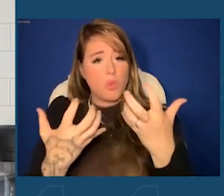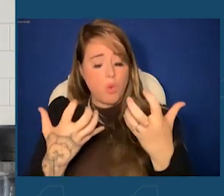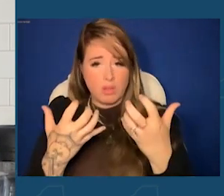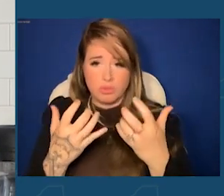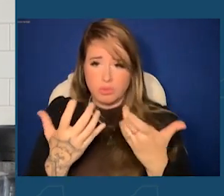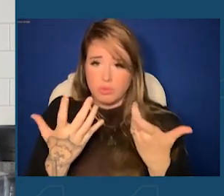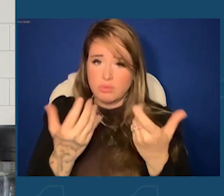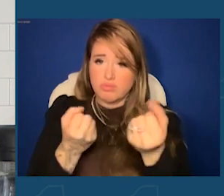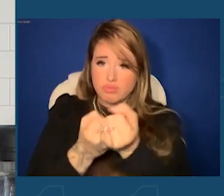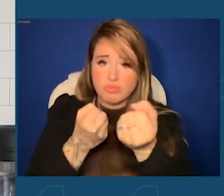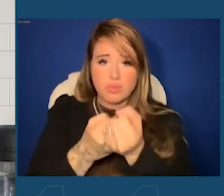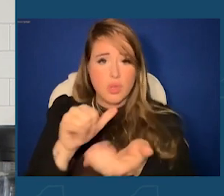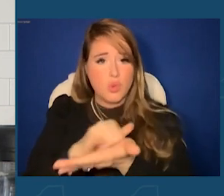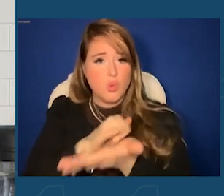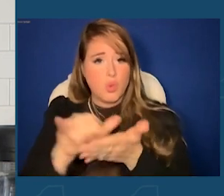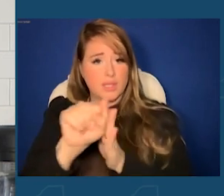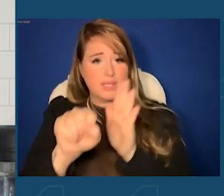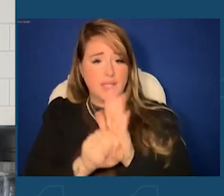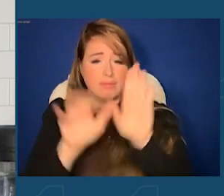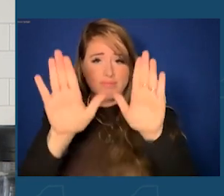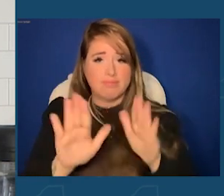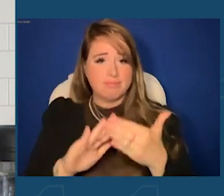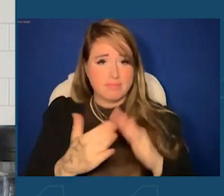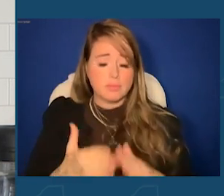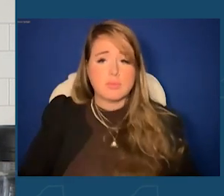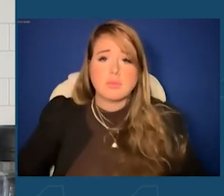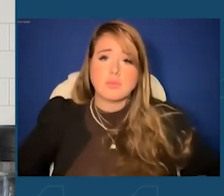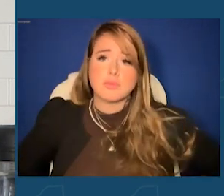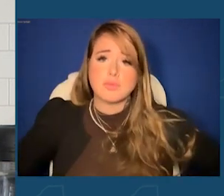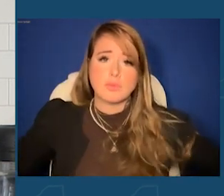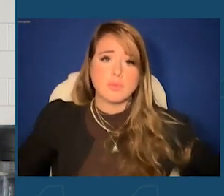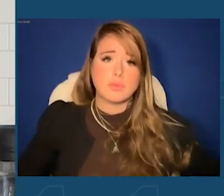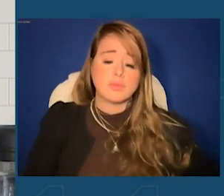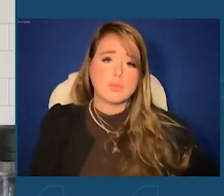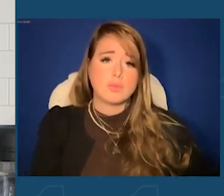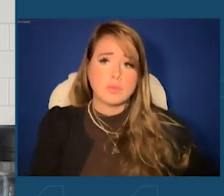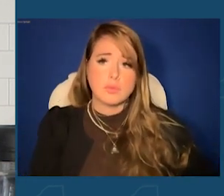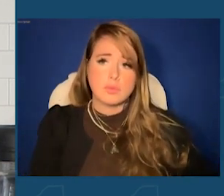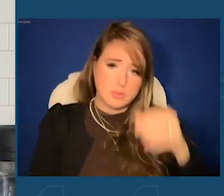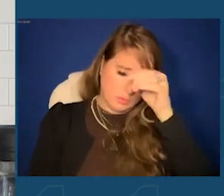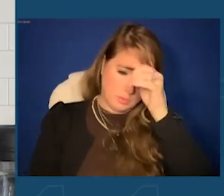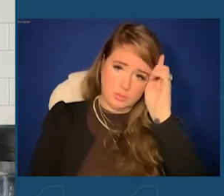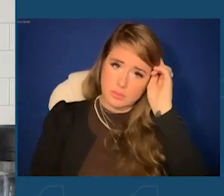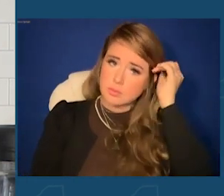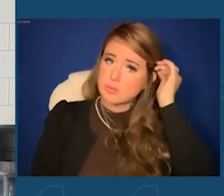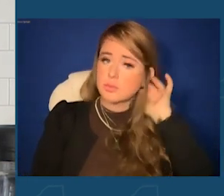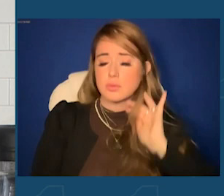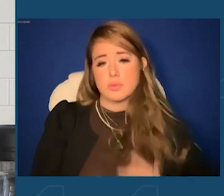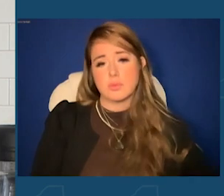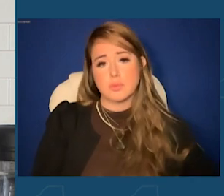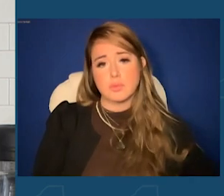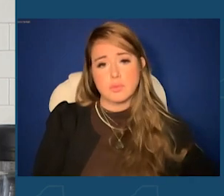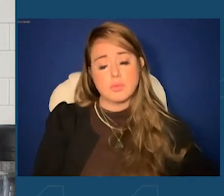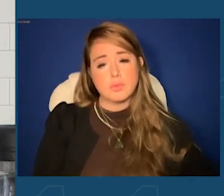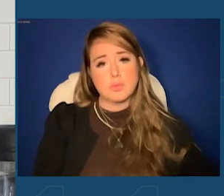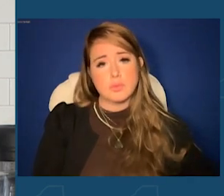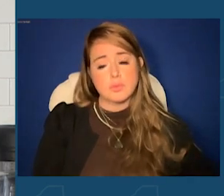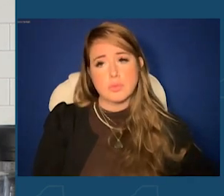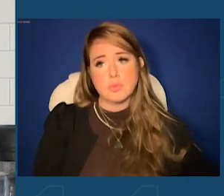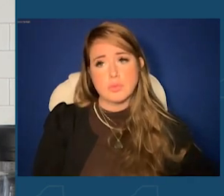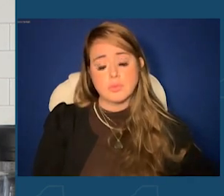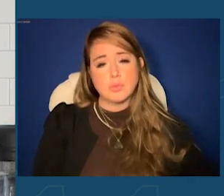ciudad de Nueva York. We came here to live a dignified life, but also to contribute back to the city that has brought us so